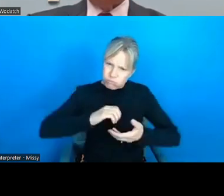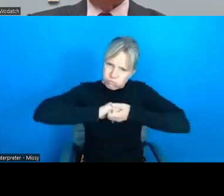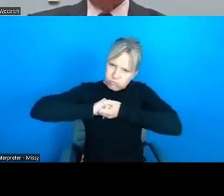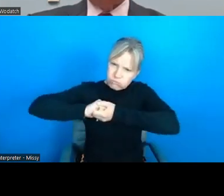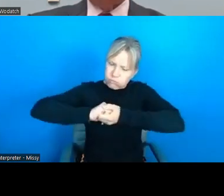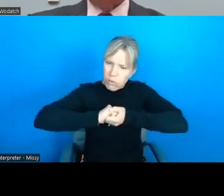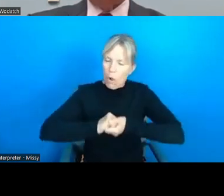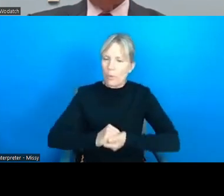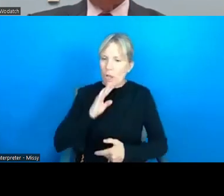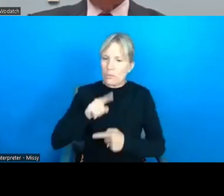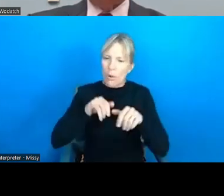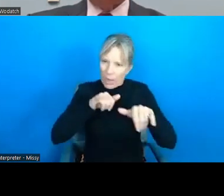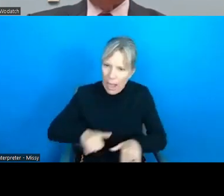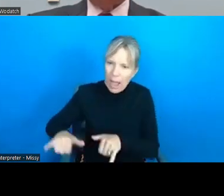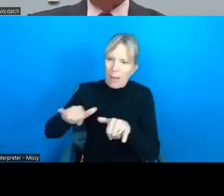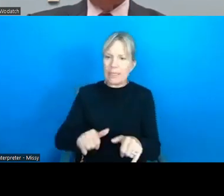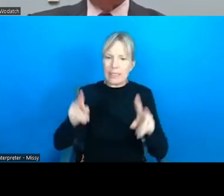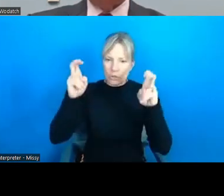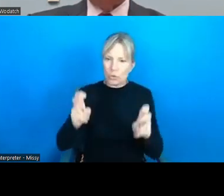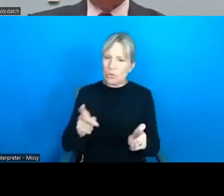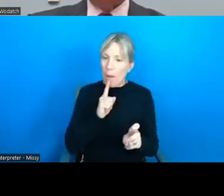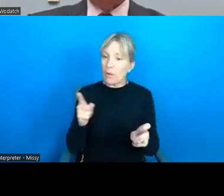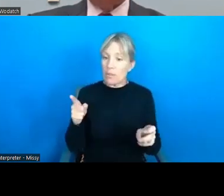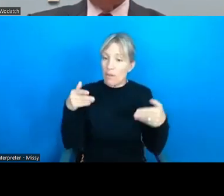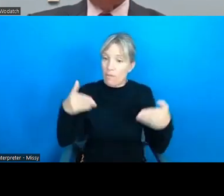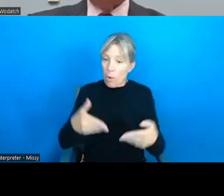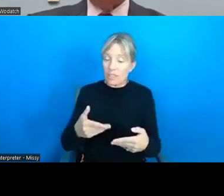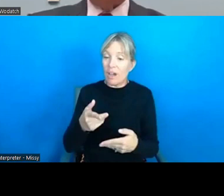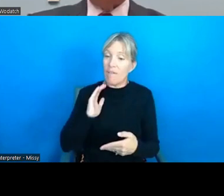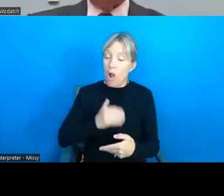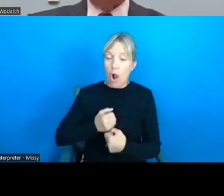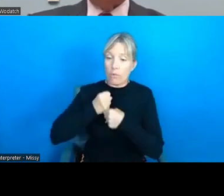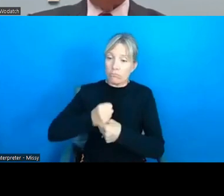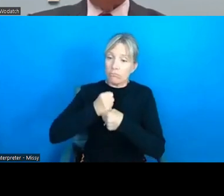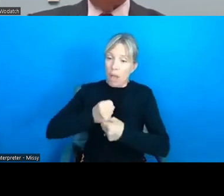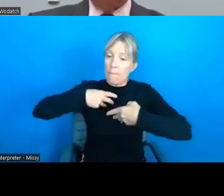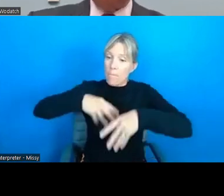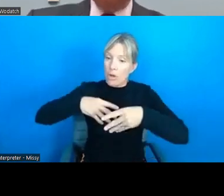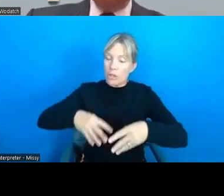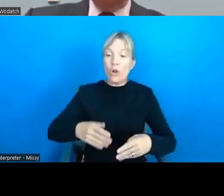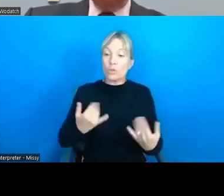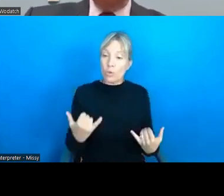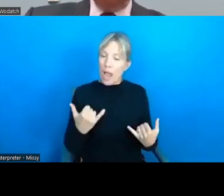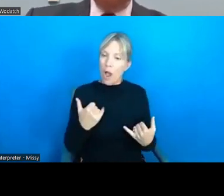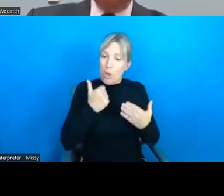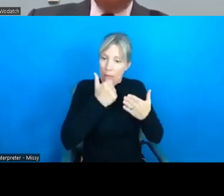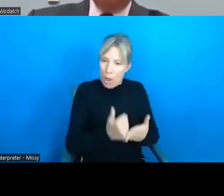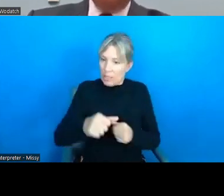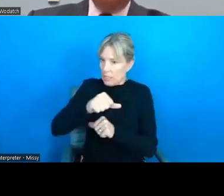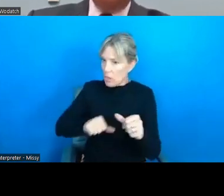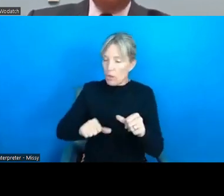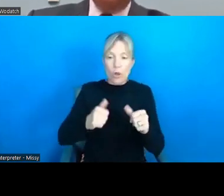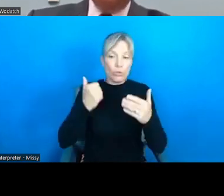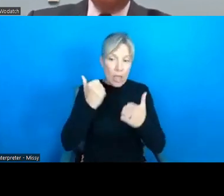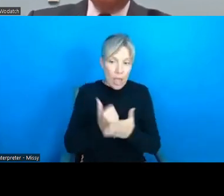about common issues that would be the focus of our march. And so then you're helping each other to advance your voice, and